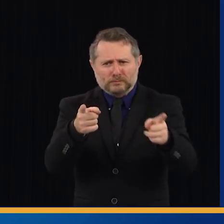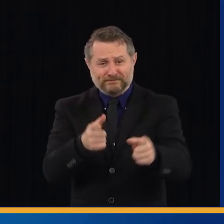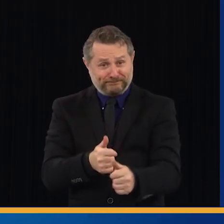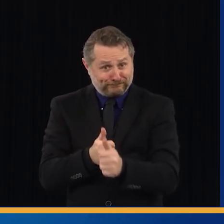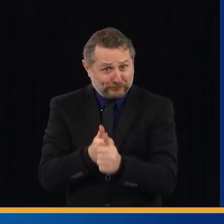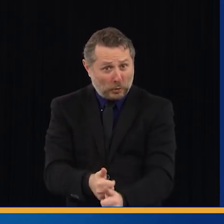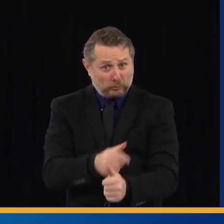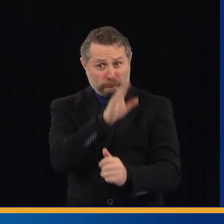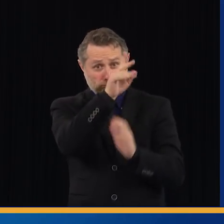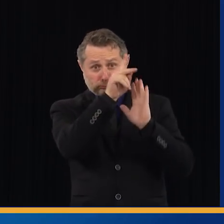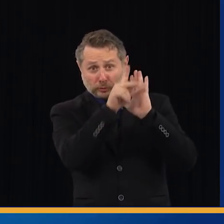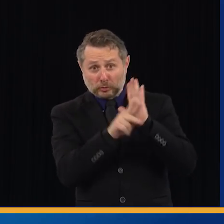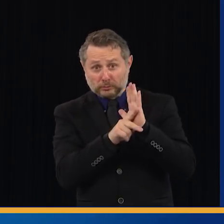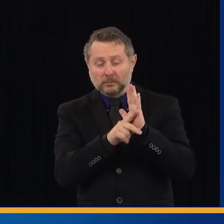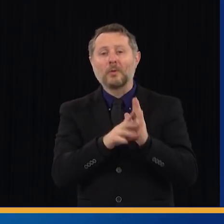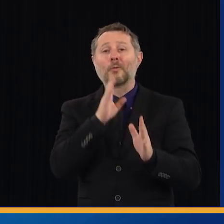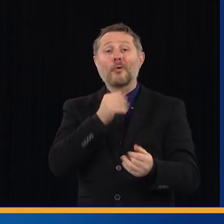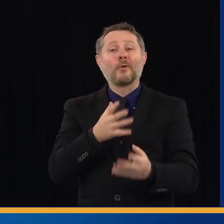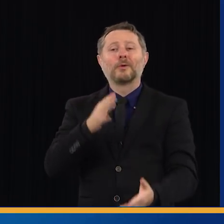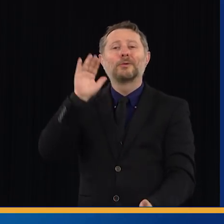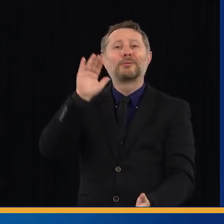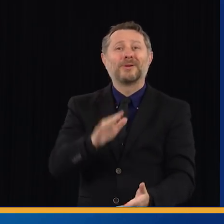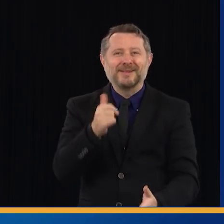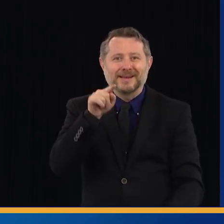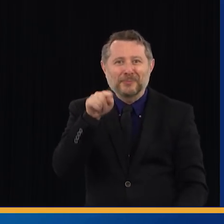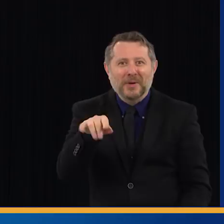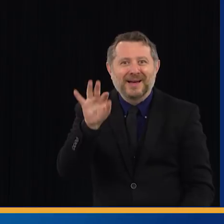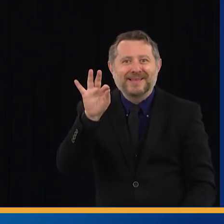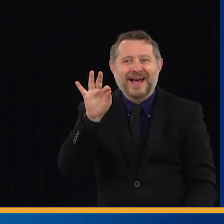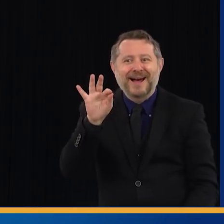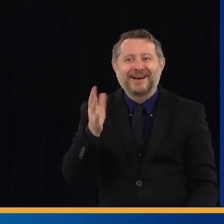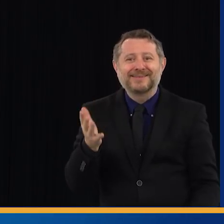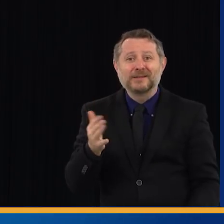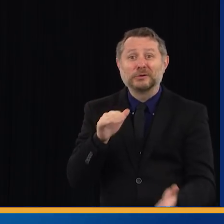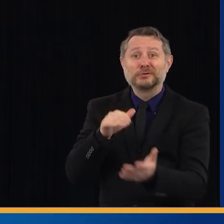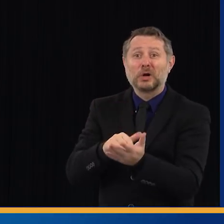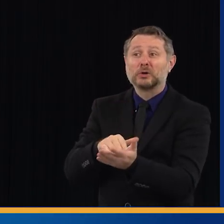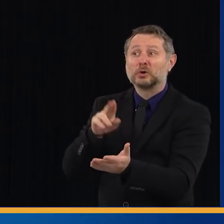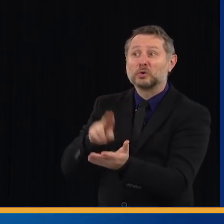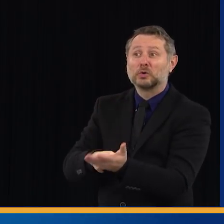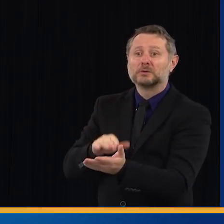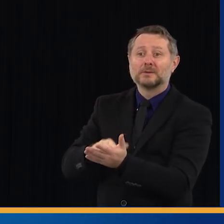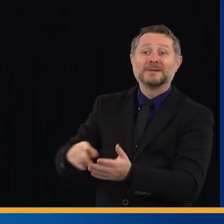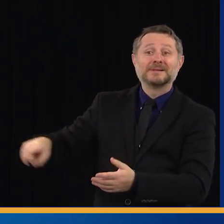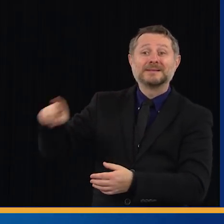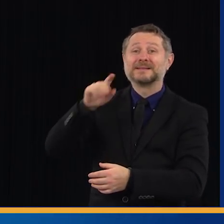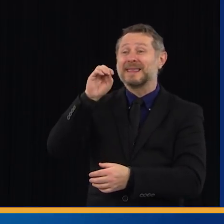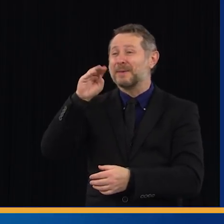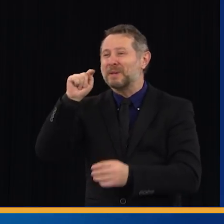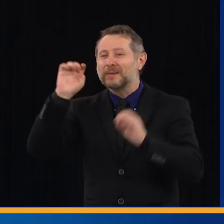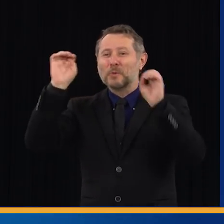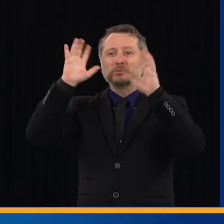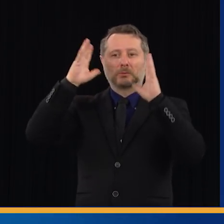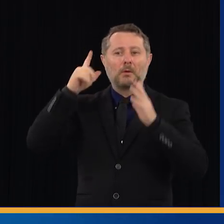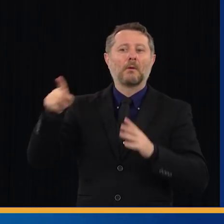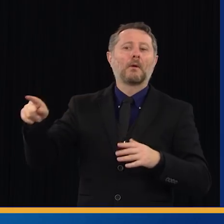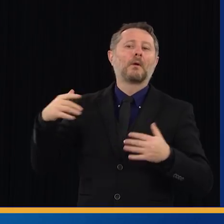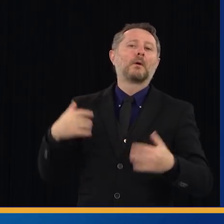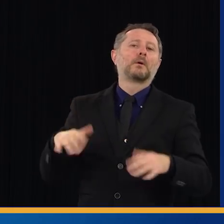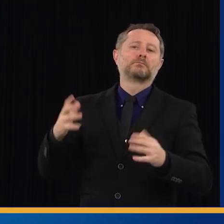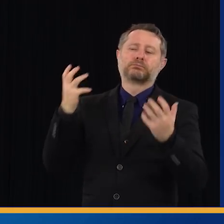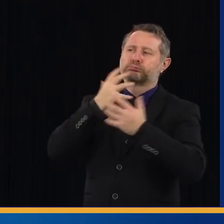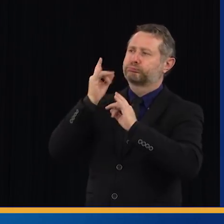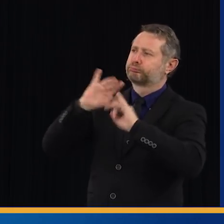that simple. Nurses, doctors did a phenomenal job. First responders did a phenomenal job. Essential workers did a phenomenal job. But